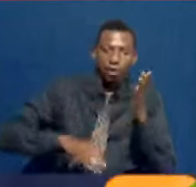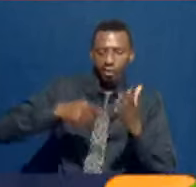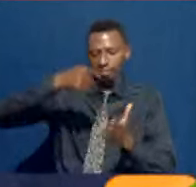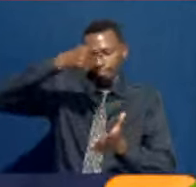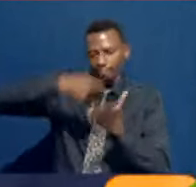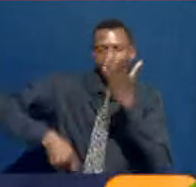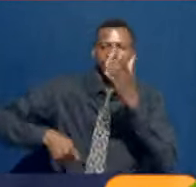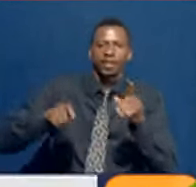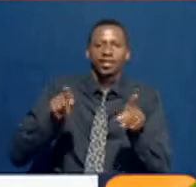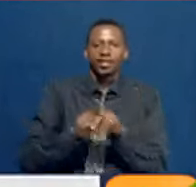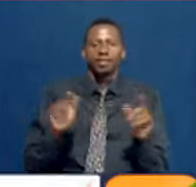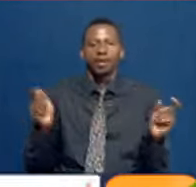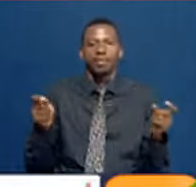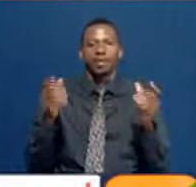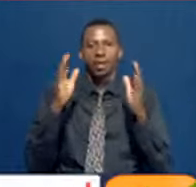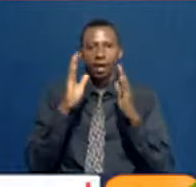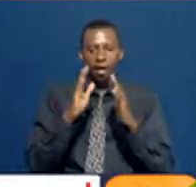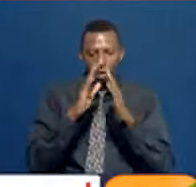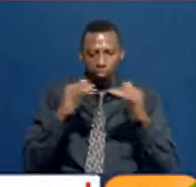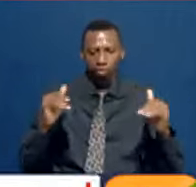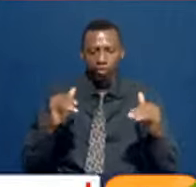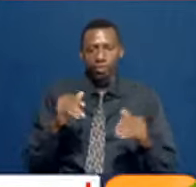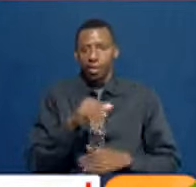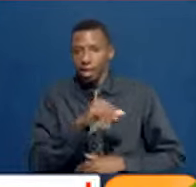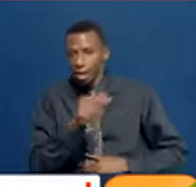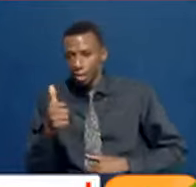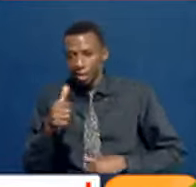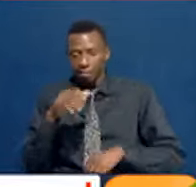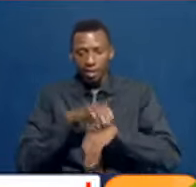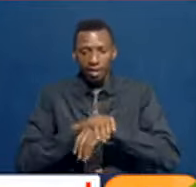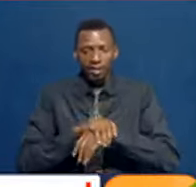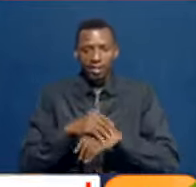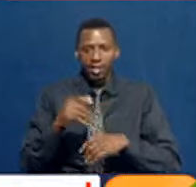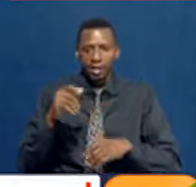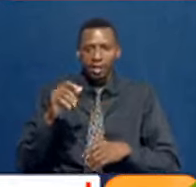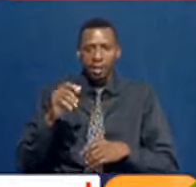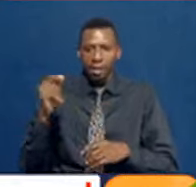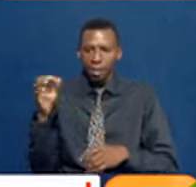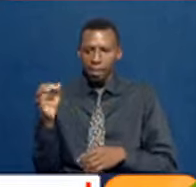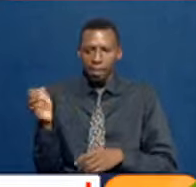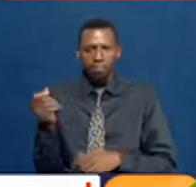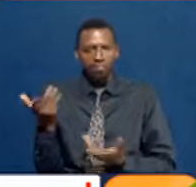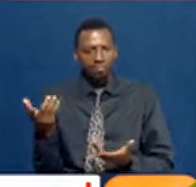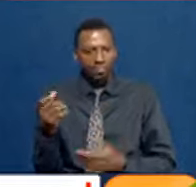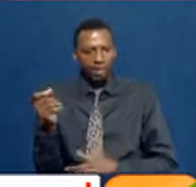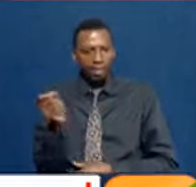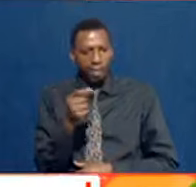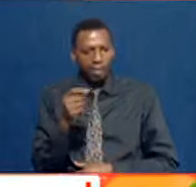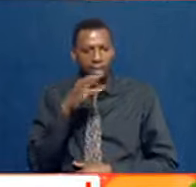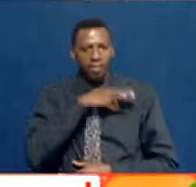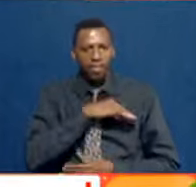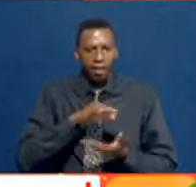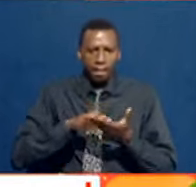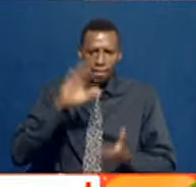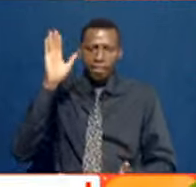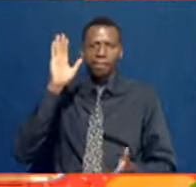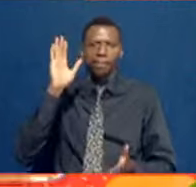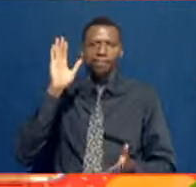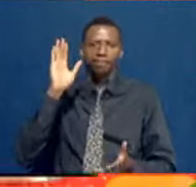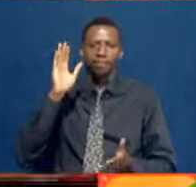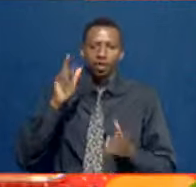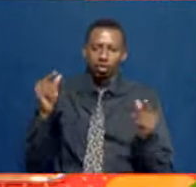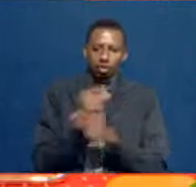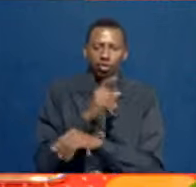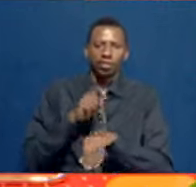making, some of them are making more money in a very short run, and they've got low running costs. Some of these